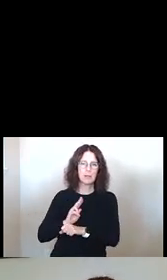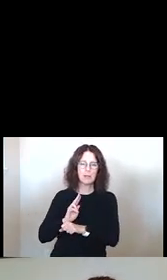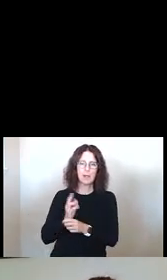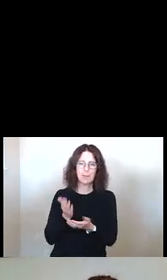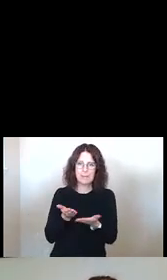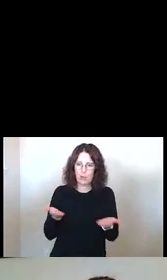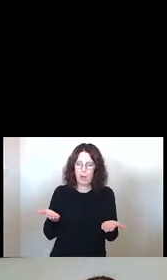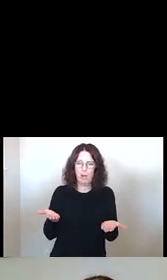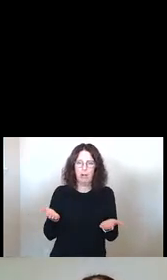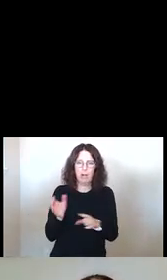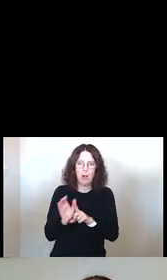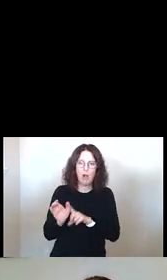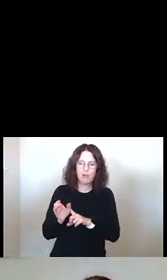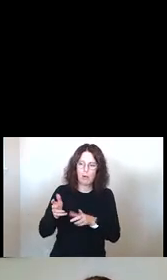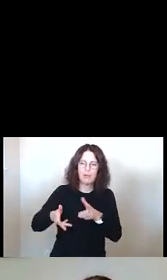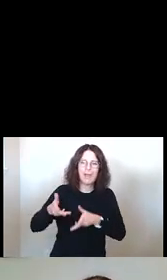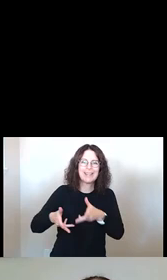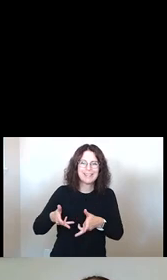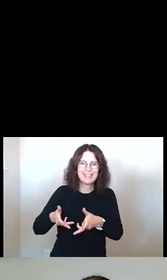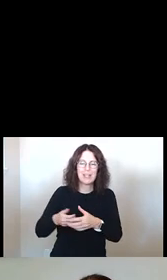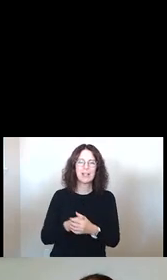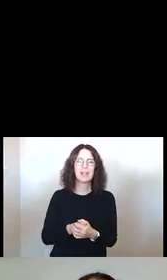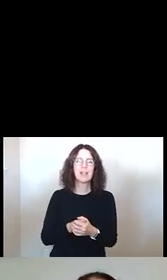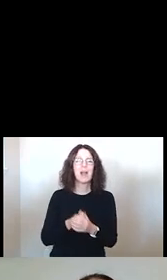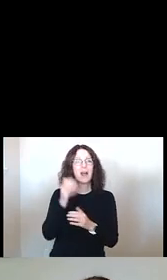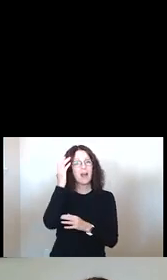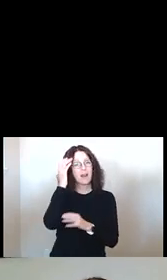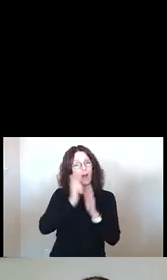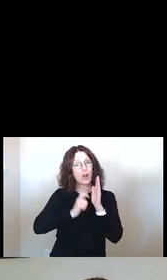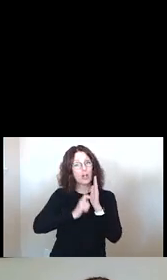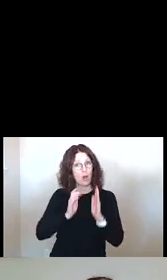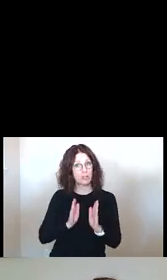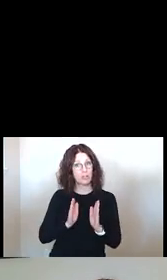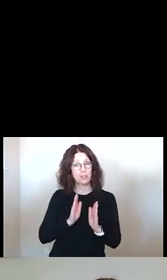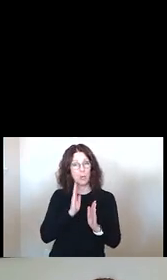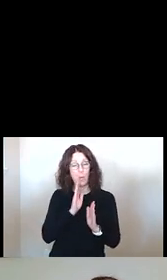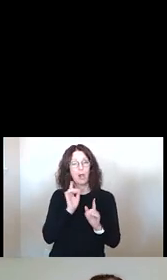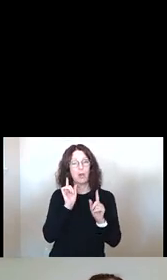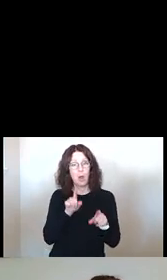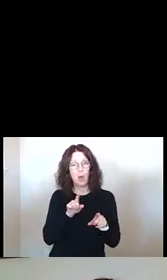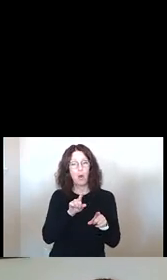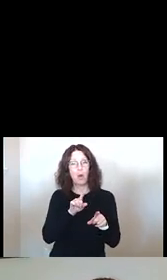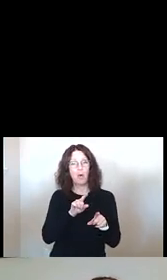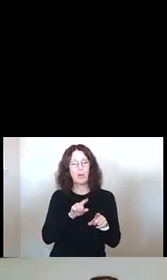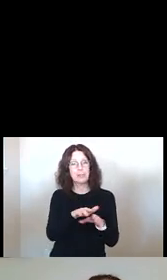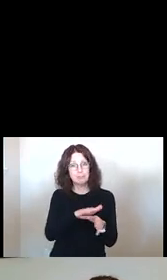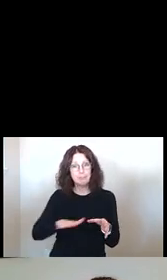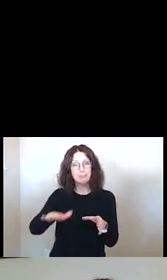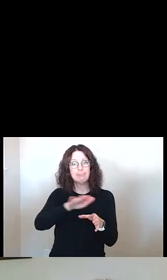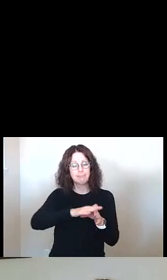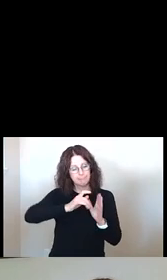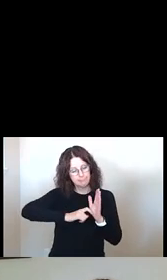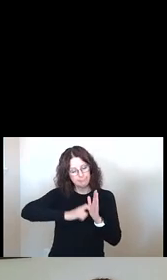behind. And archaeologists will go into the field and conduct excavations and recover ancient settlements or